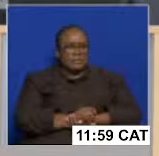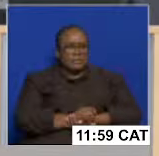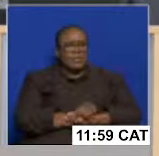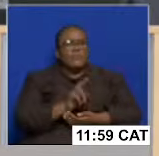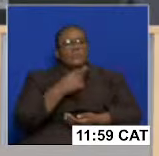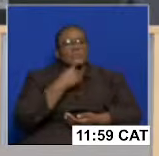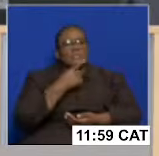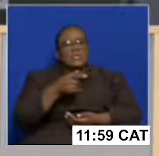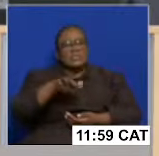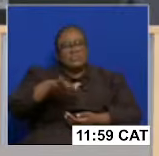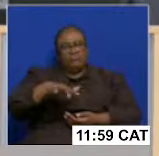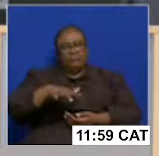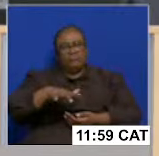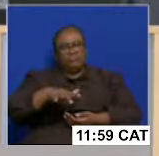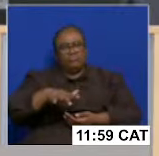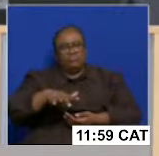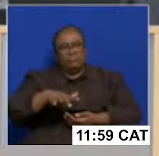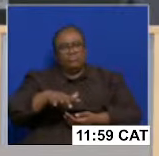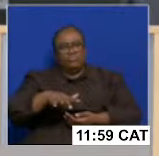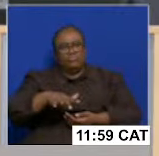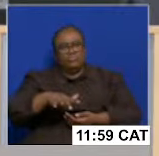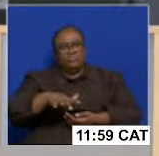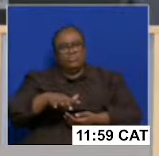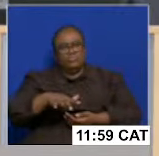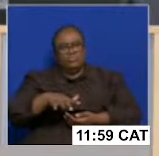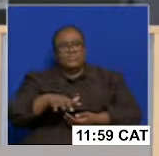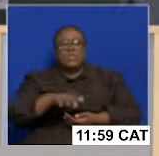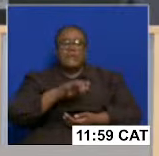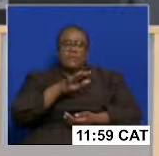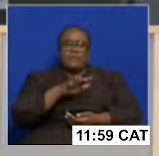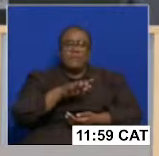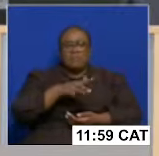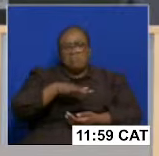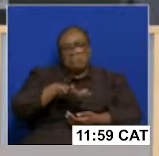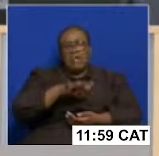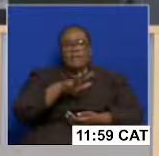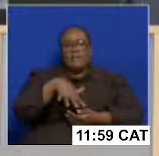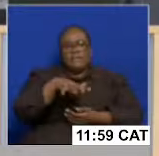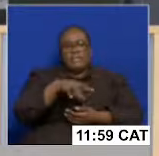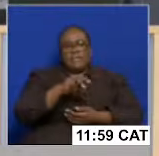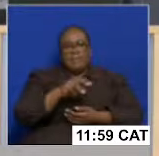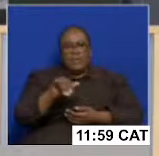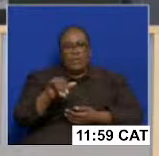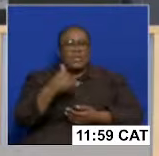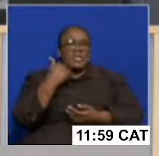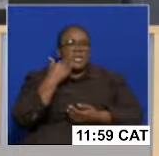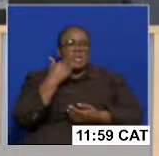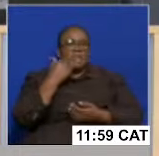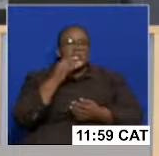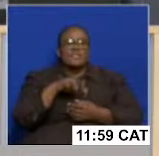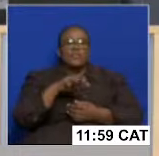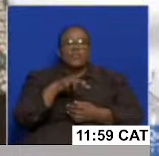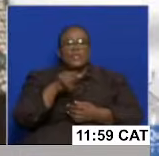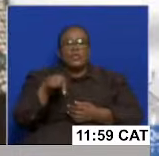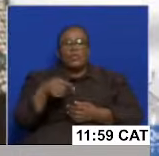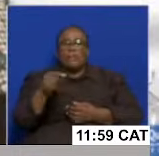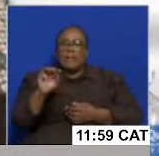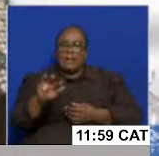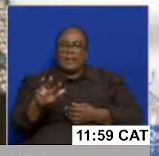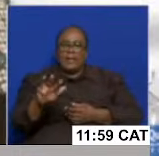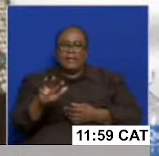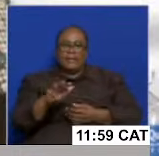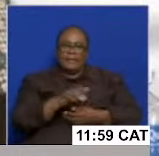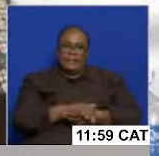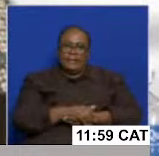say approximately 15 million. If it's 14,9. Indeed, Chair, it's generously, I'm actually being